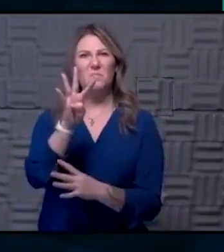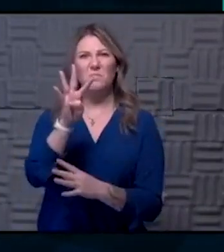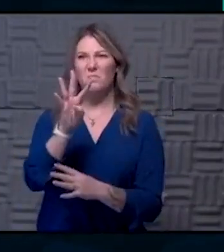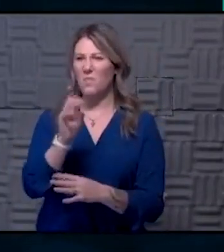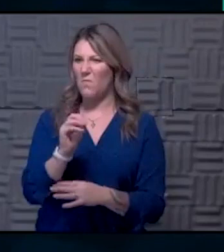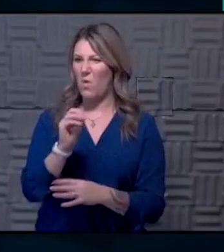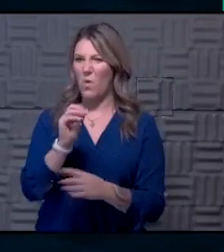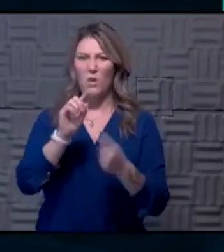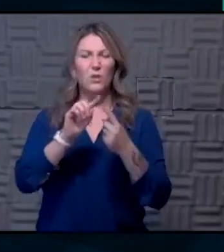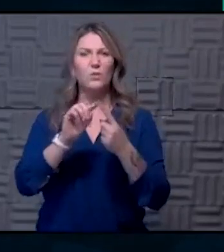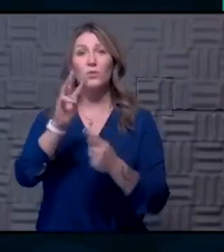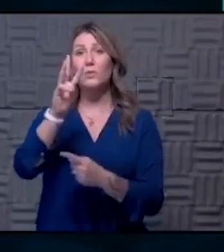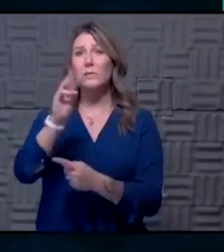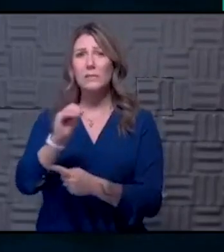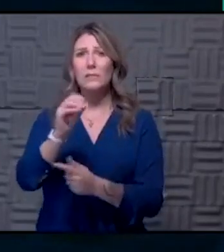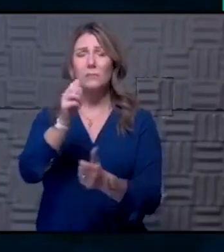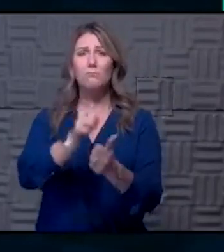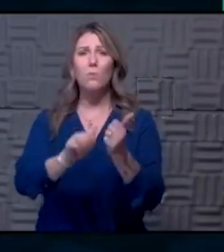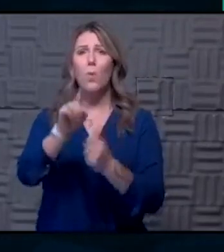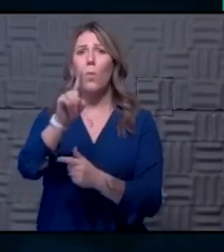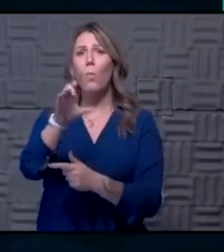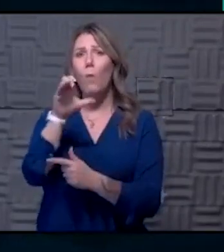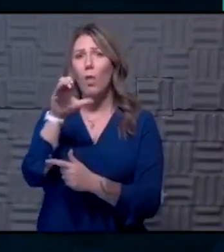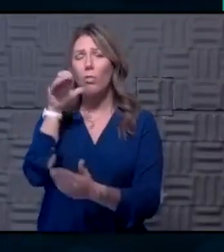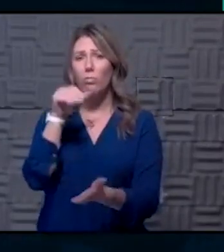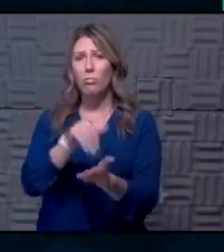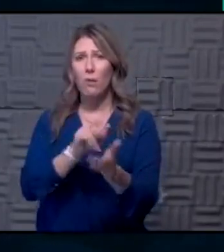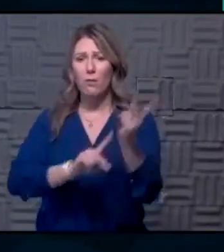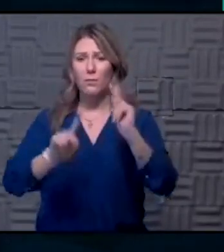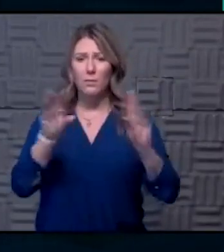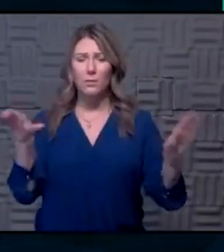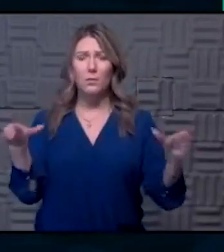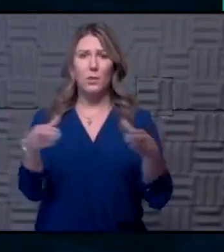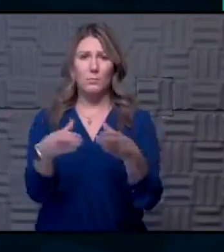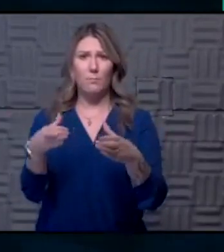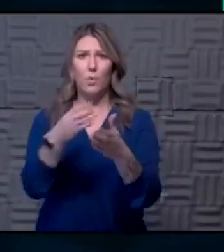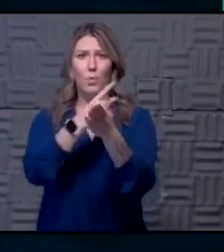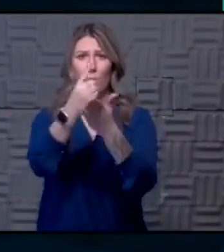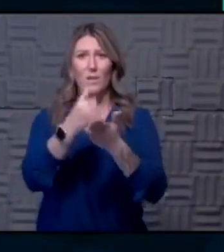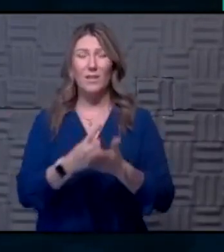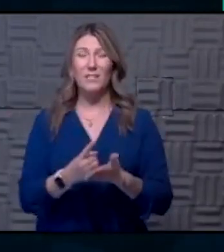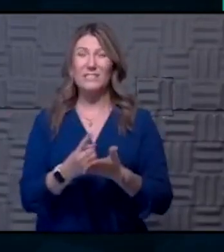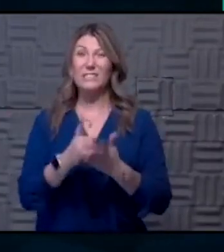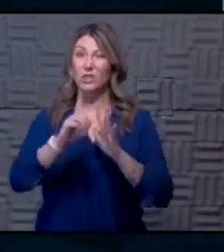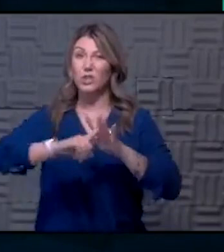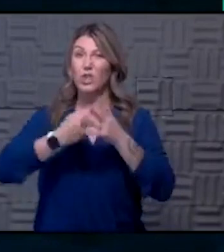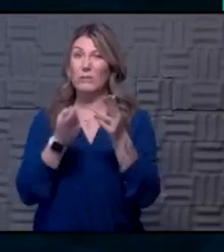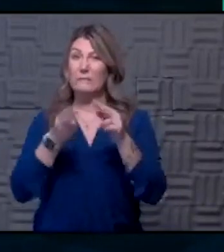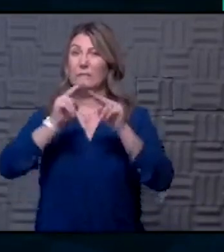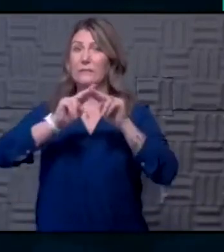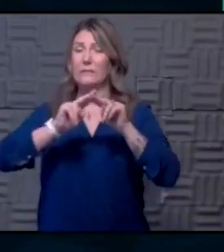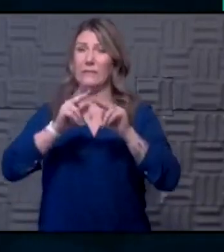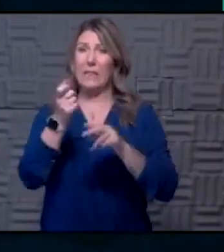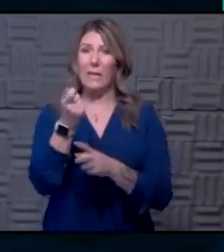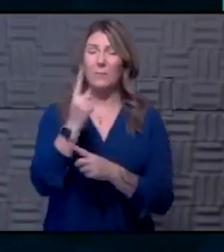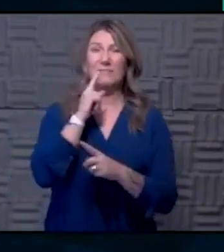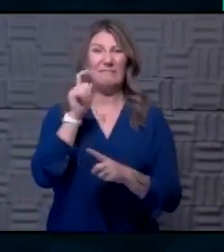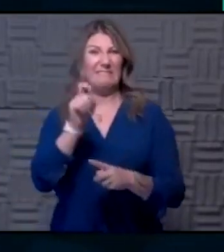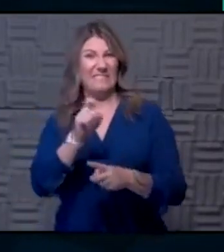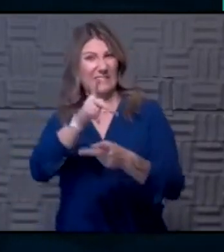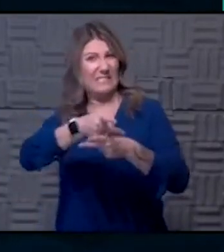40 to 60 per 100,000 population per week, and it is starting to tick up a little bit, so we're going to have to watch